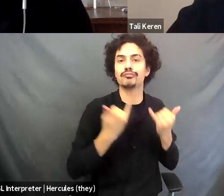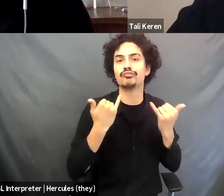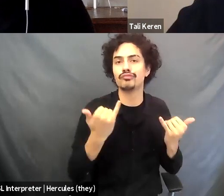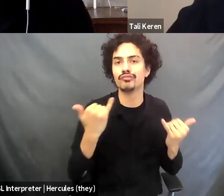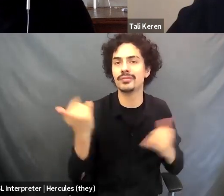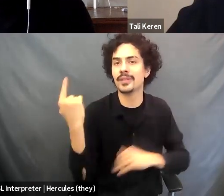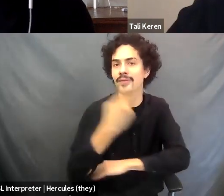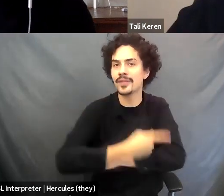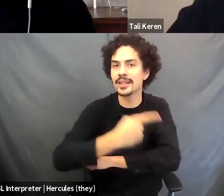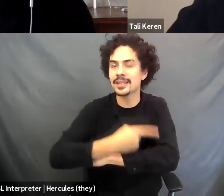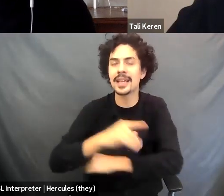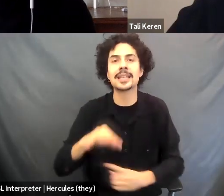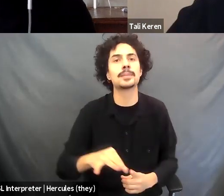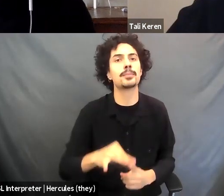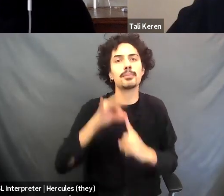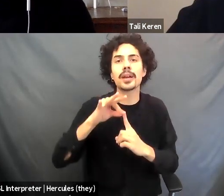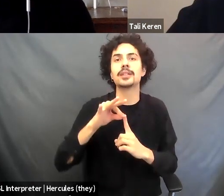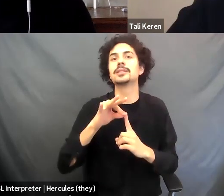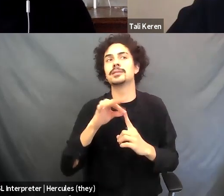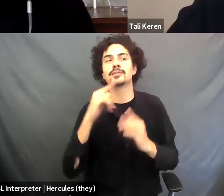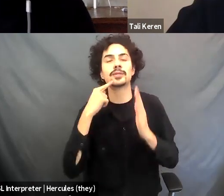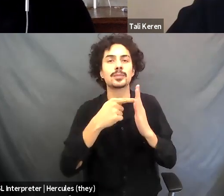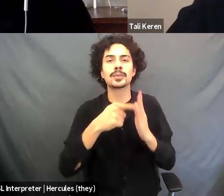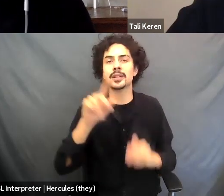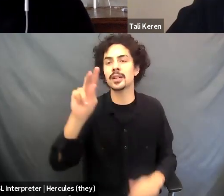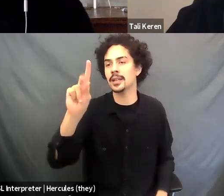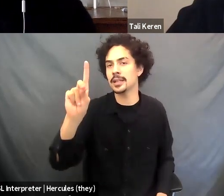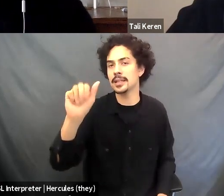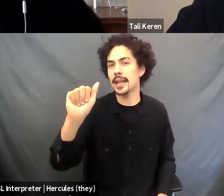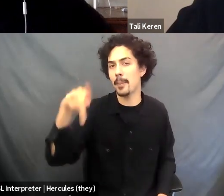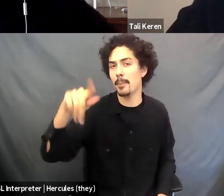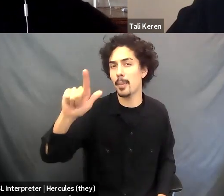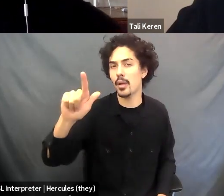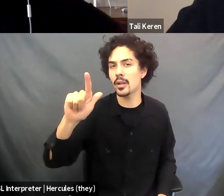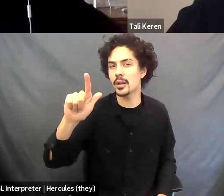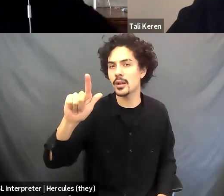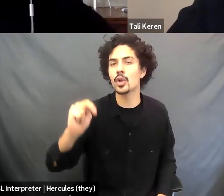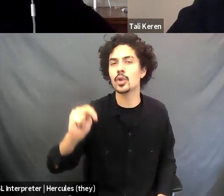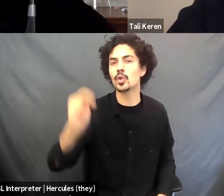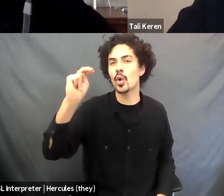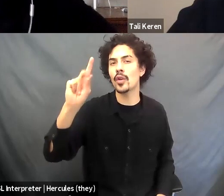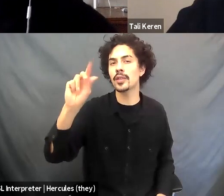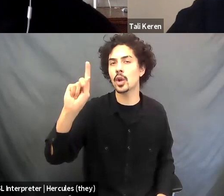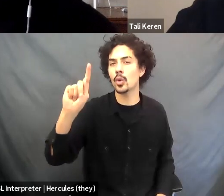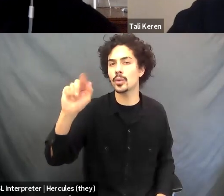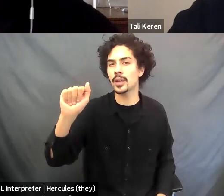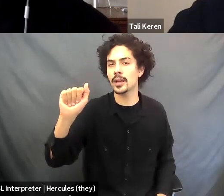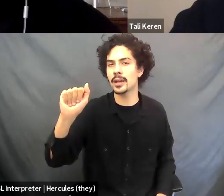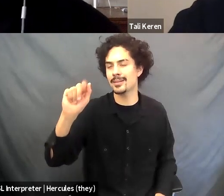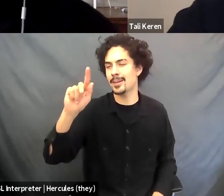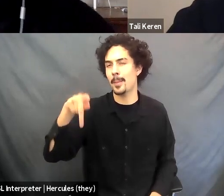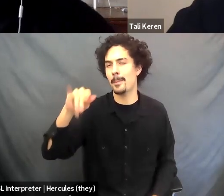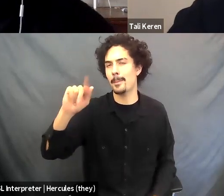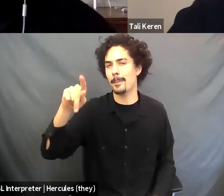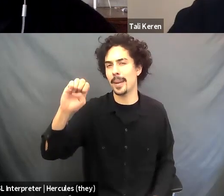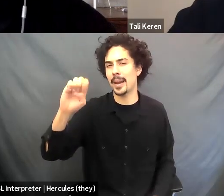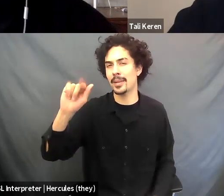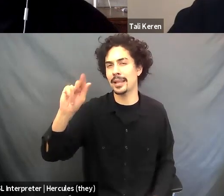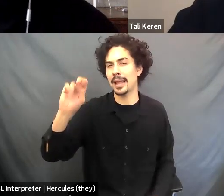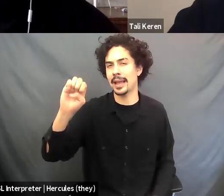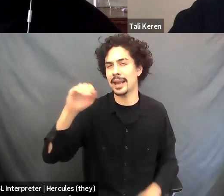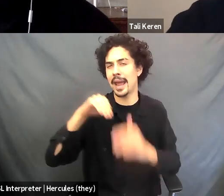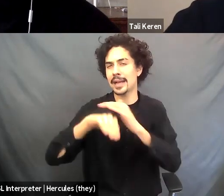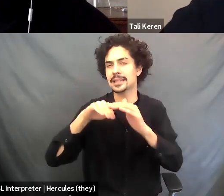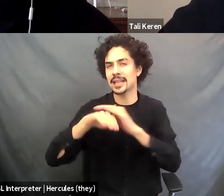recent events such as the Dakota Access Pipeline protests. To give you a very condensed overview of the